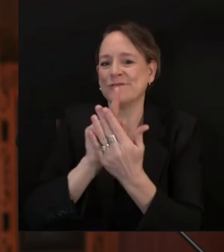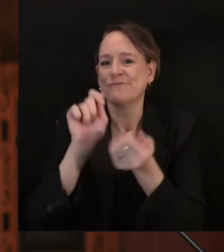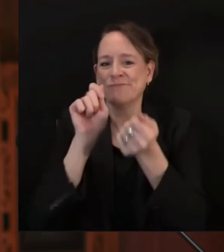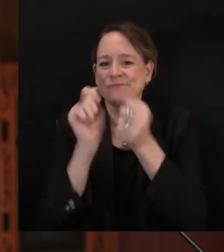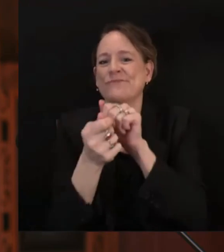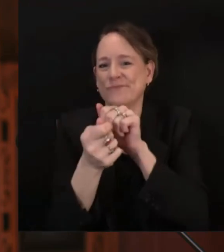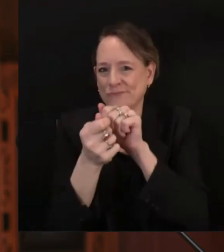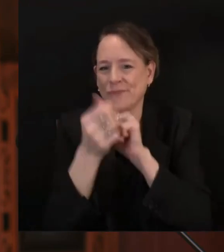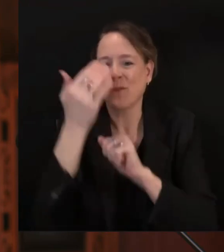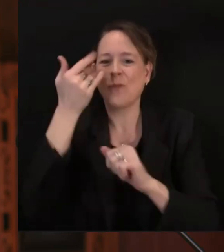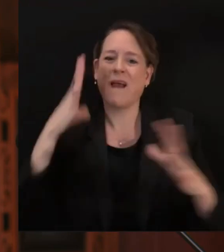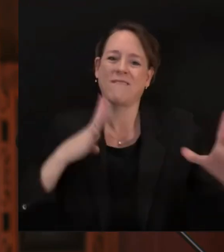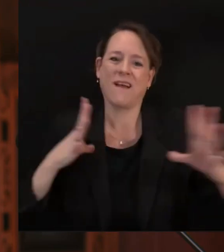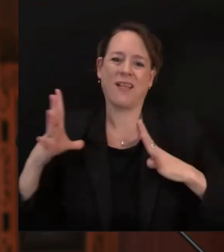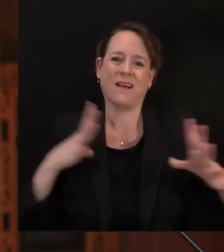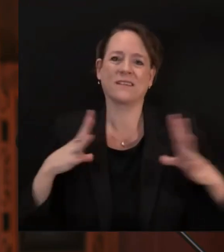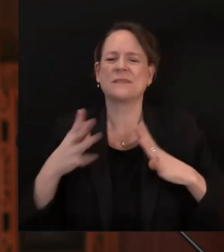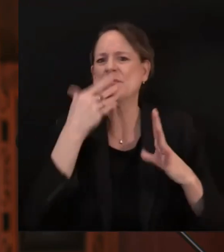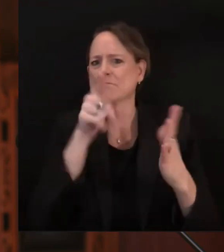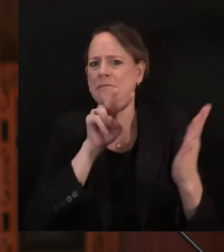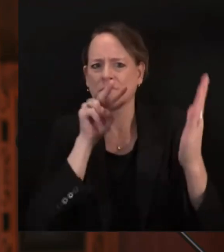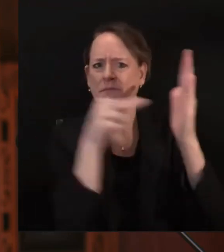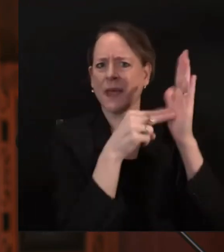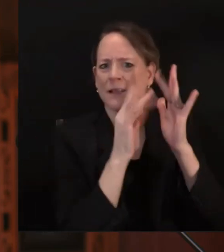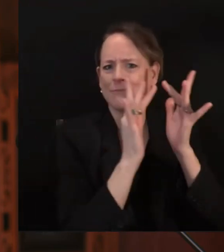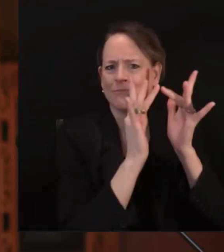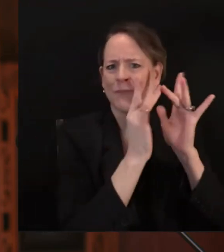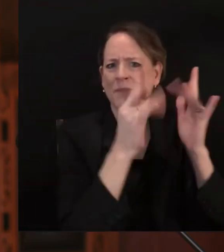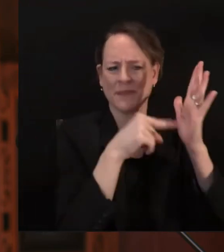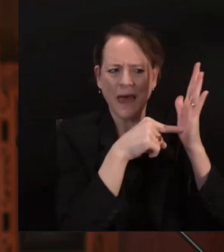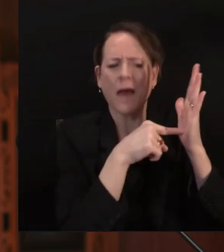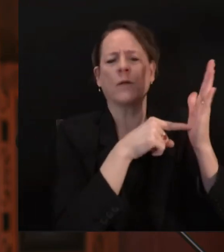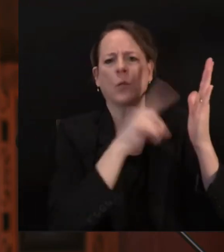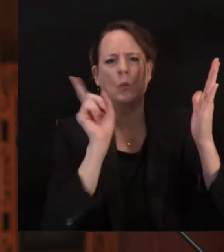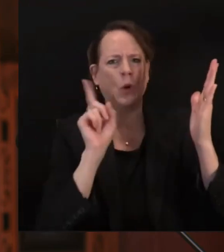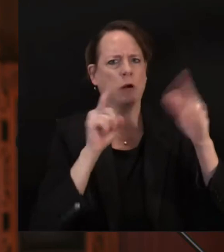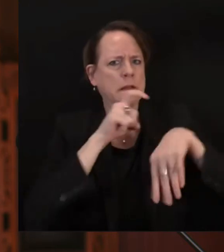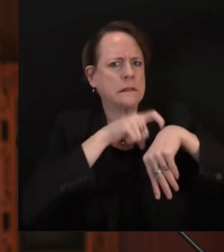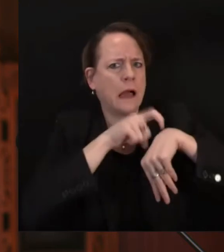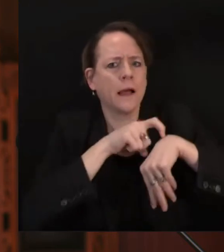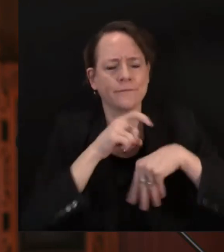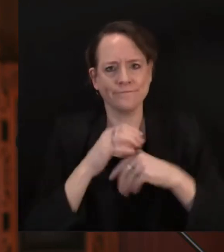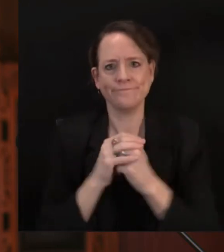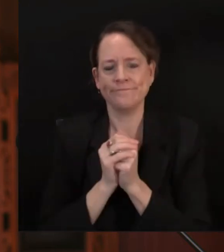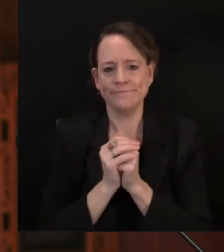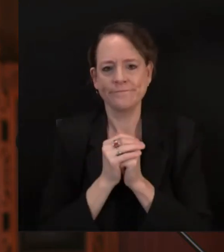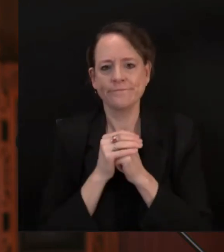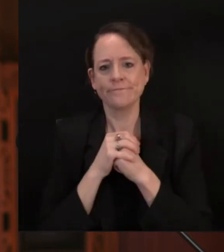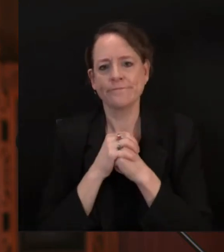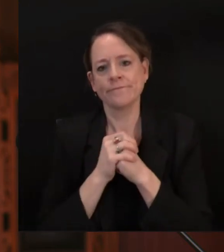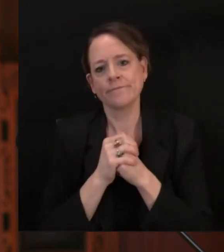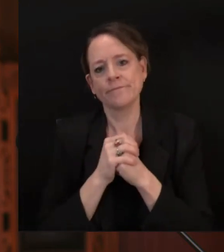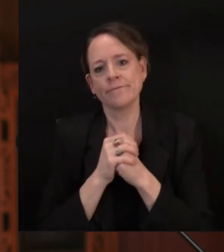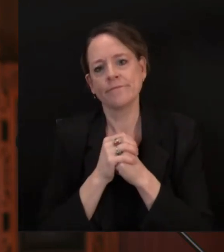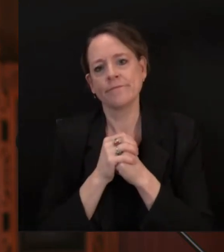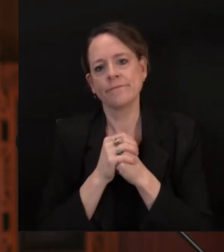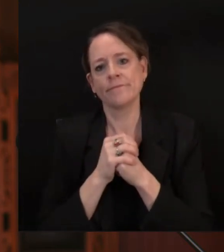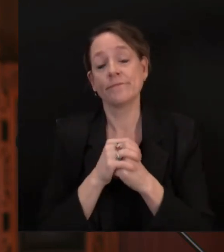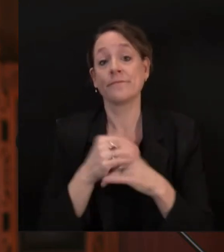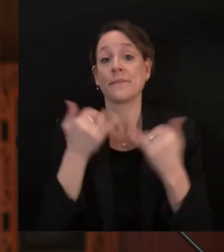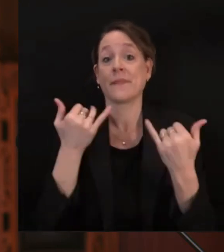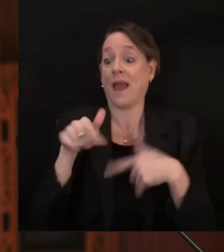Exposure Notification app tomorrow. To build on what he said, I want to encourage everyone to activate it. In the coming days, you will